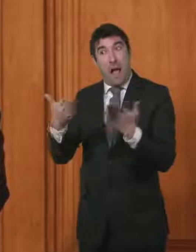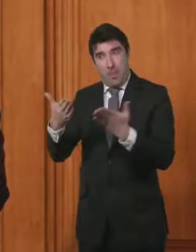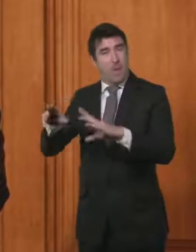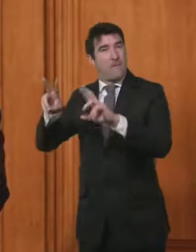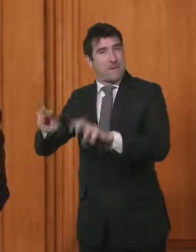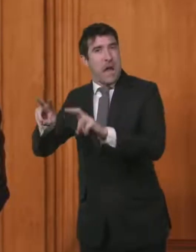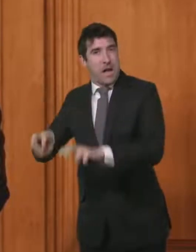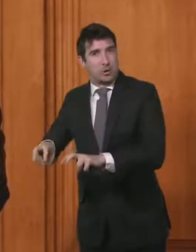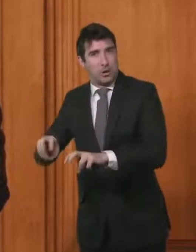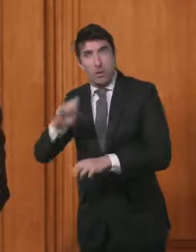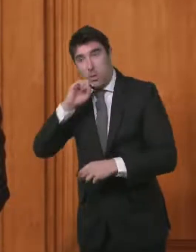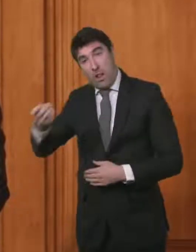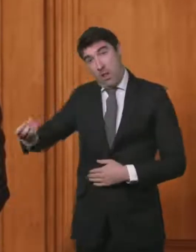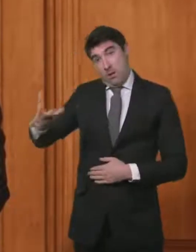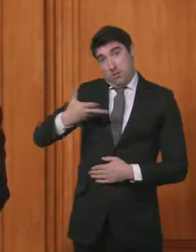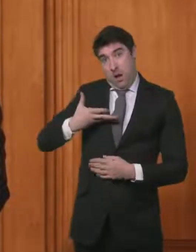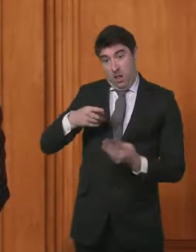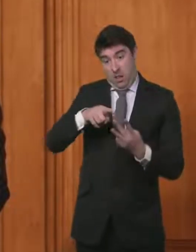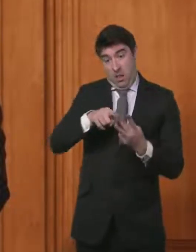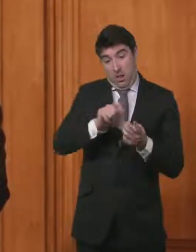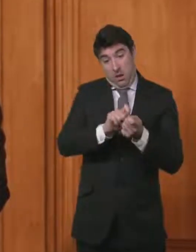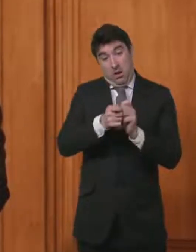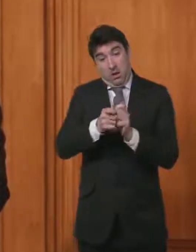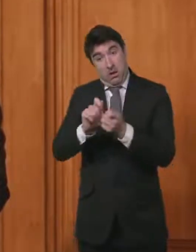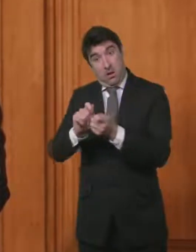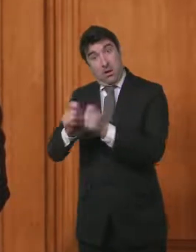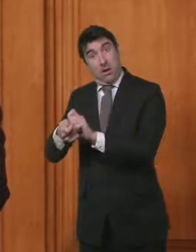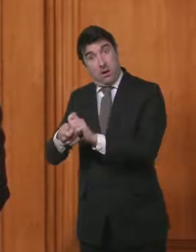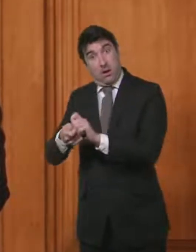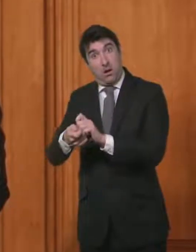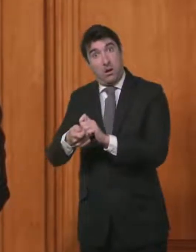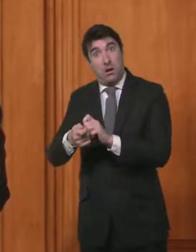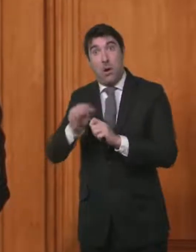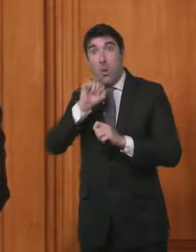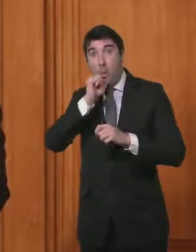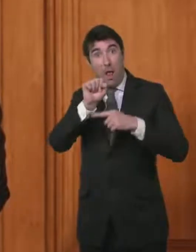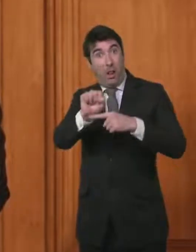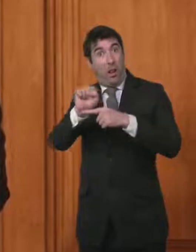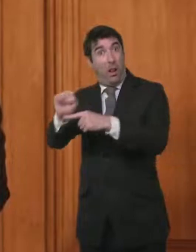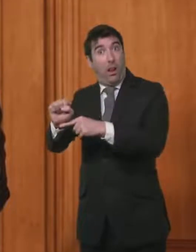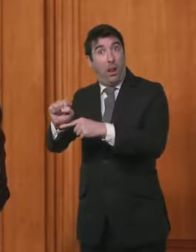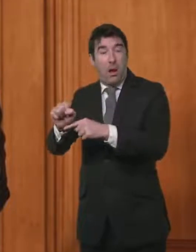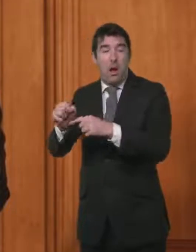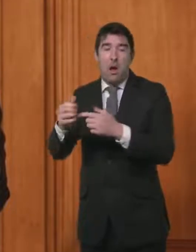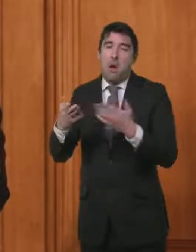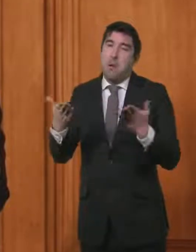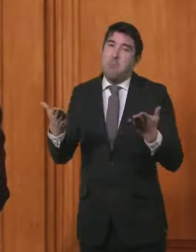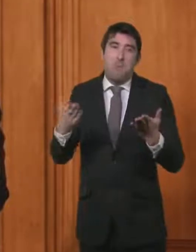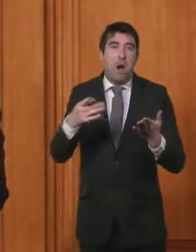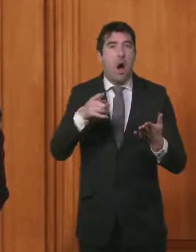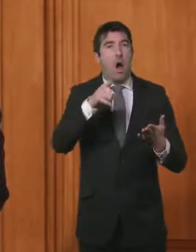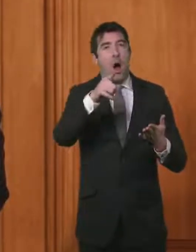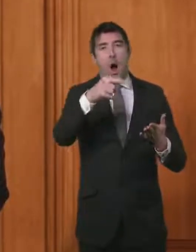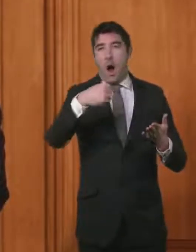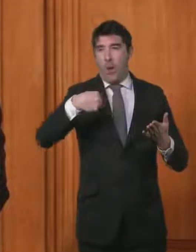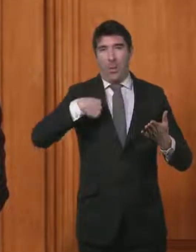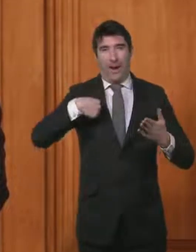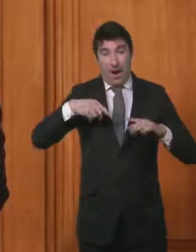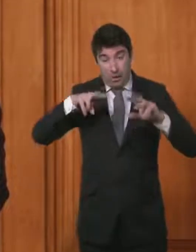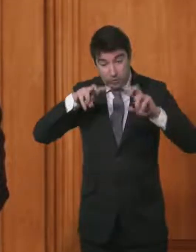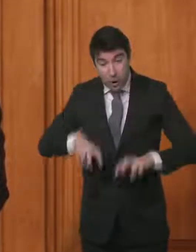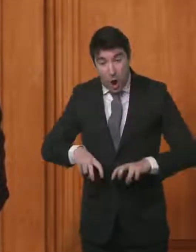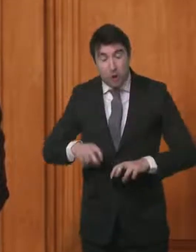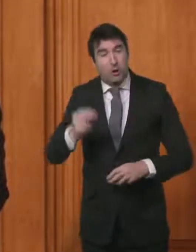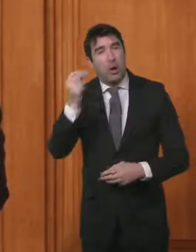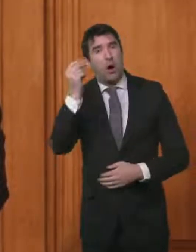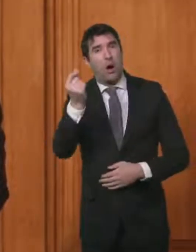That isn't, unfortunately, work that takes 12 hours in the lab. It takes more like 12 to